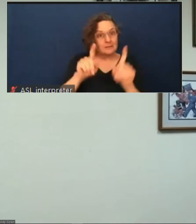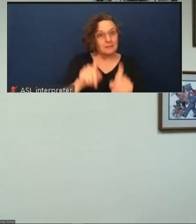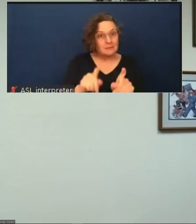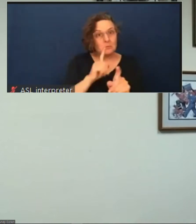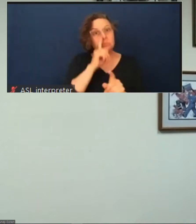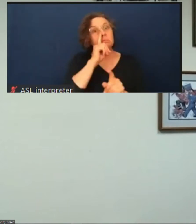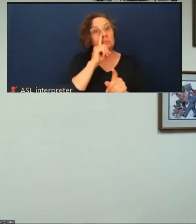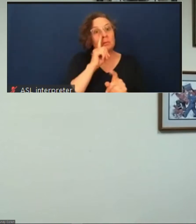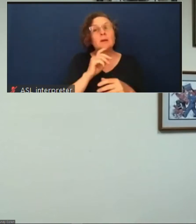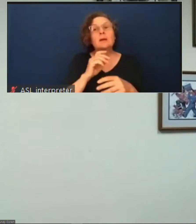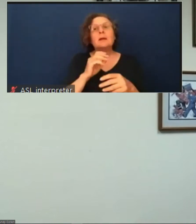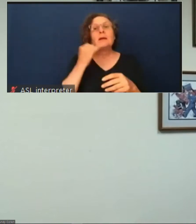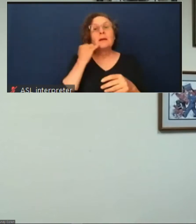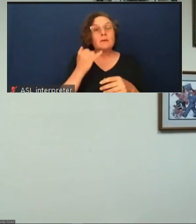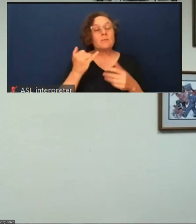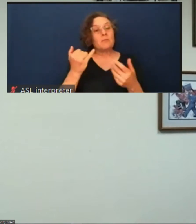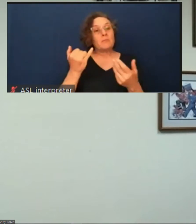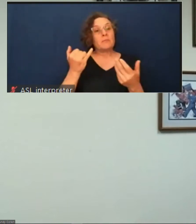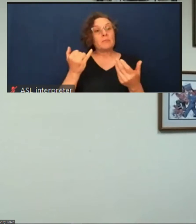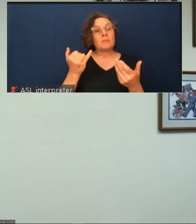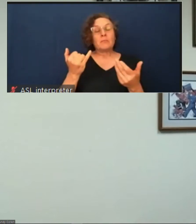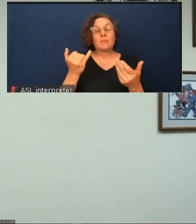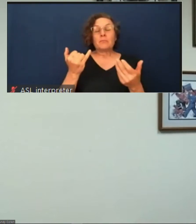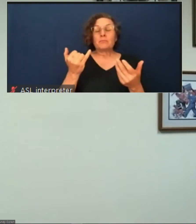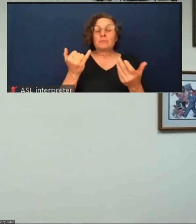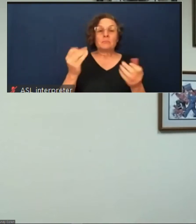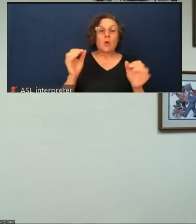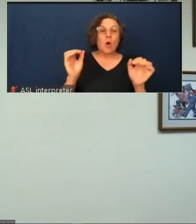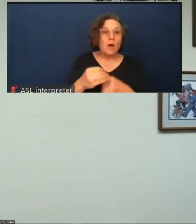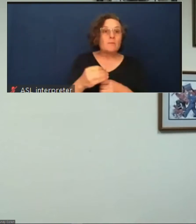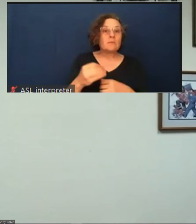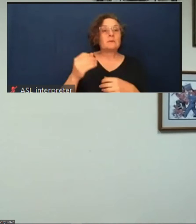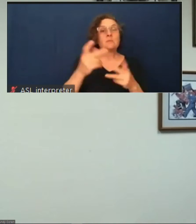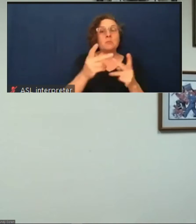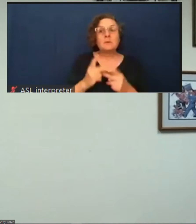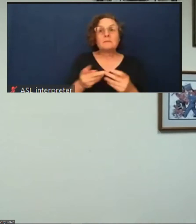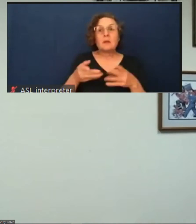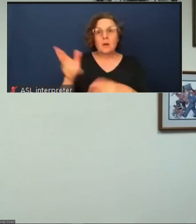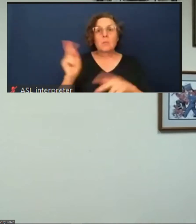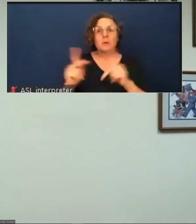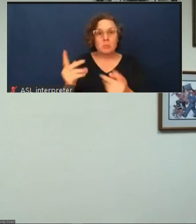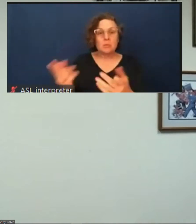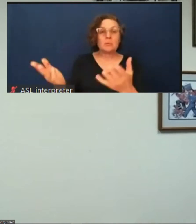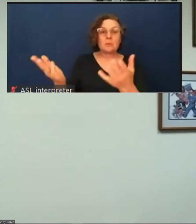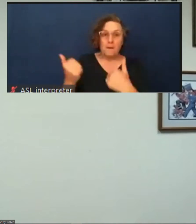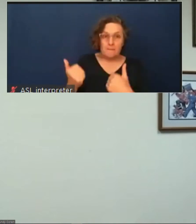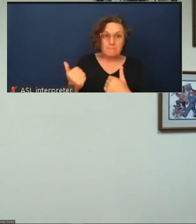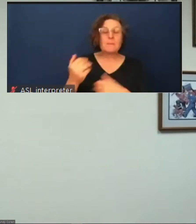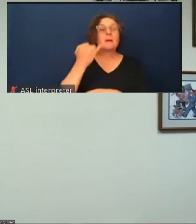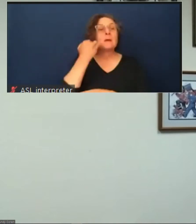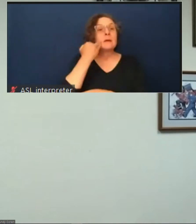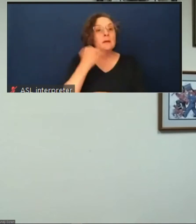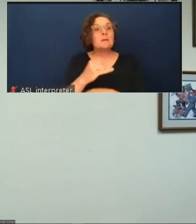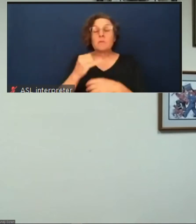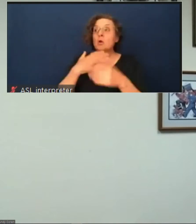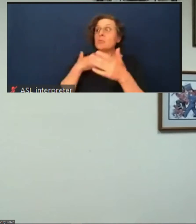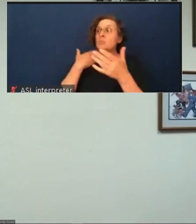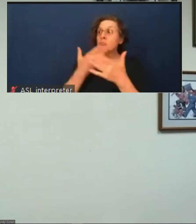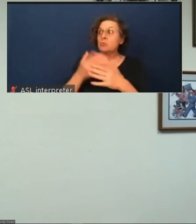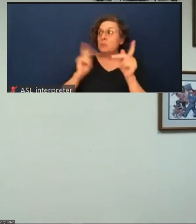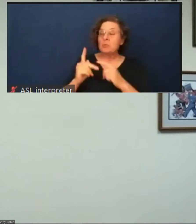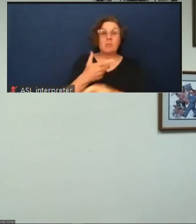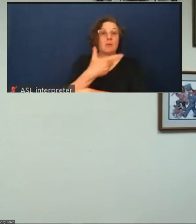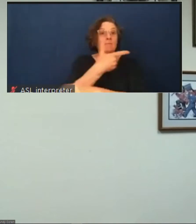enterprises allow people in, the instructions say that if they can prove everybody has been vaccinated and tested, there's